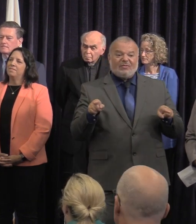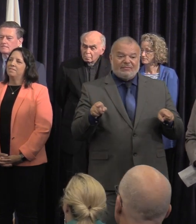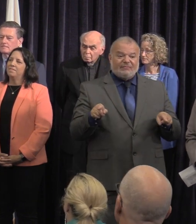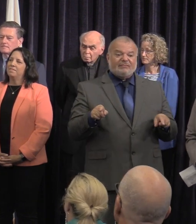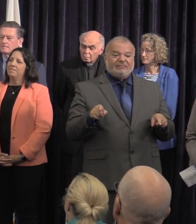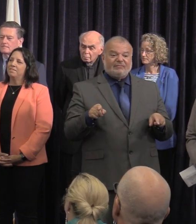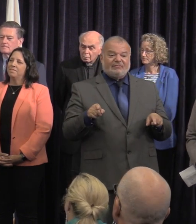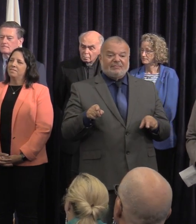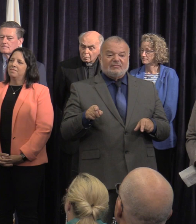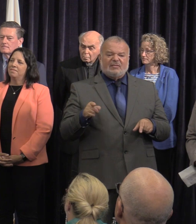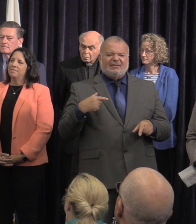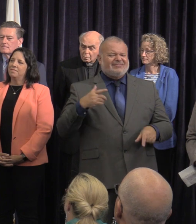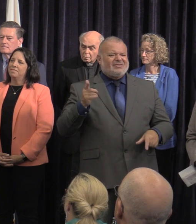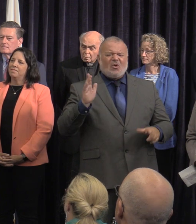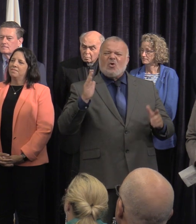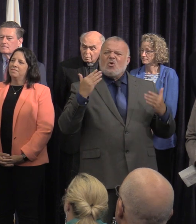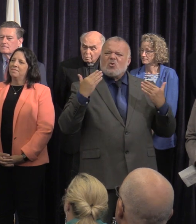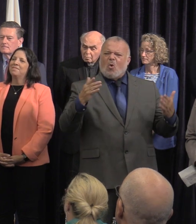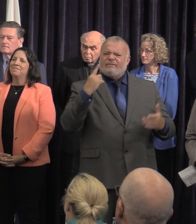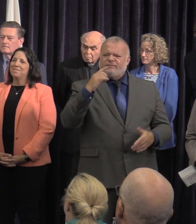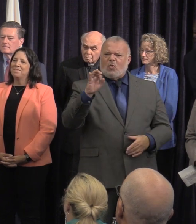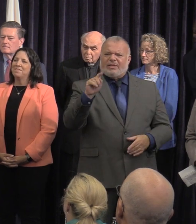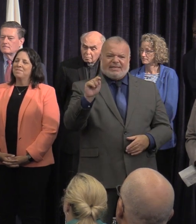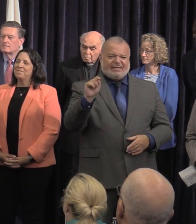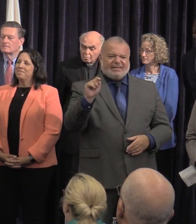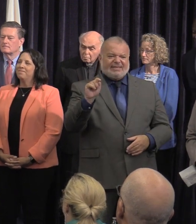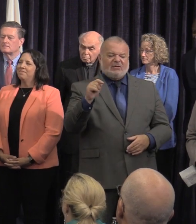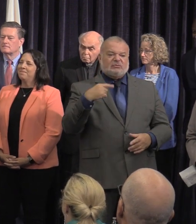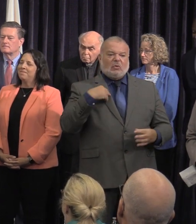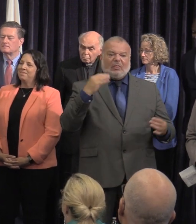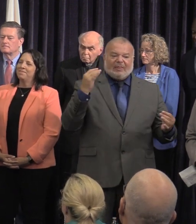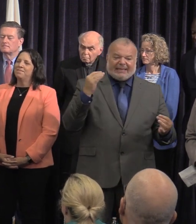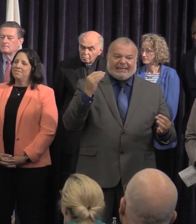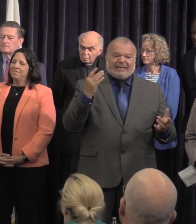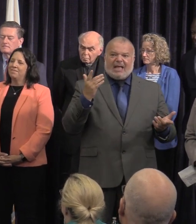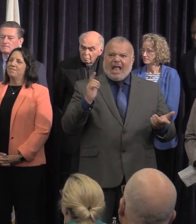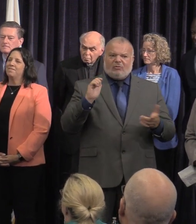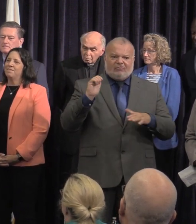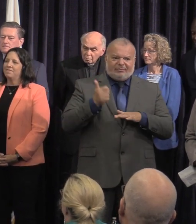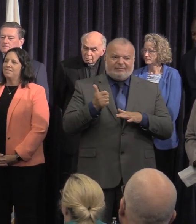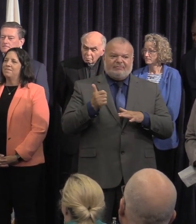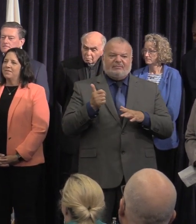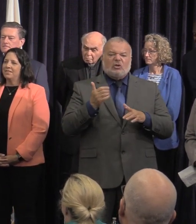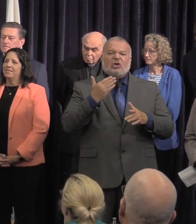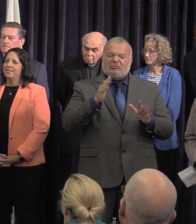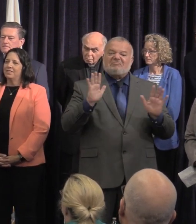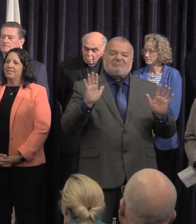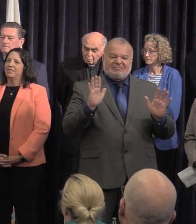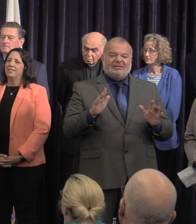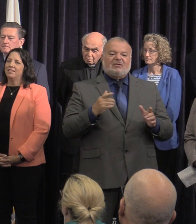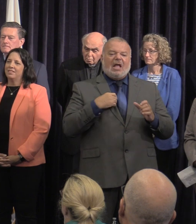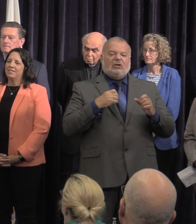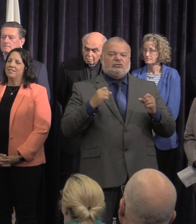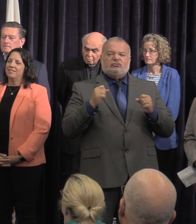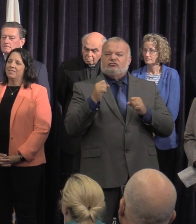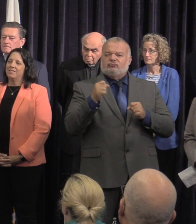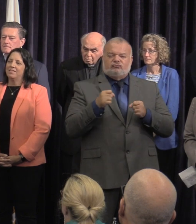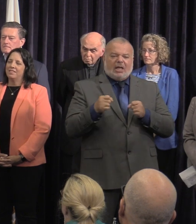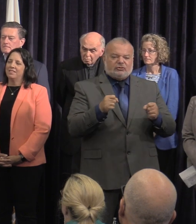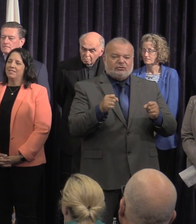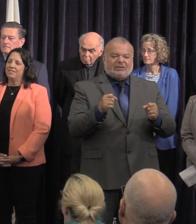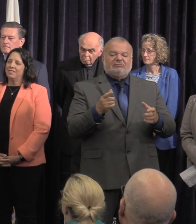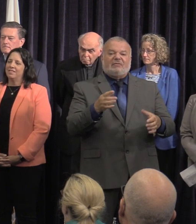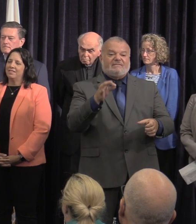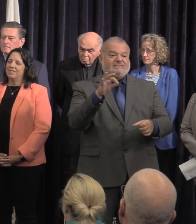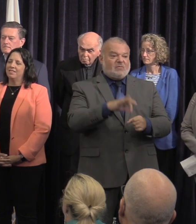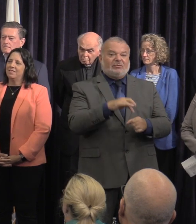enthusiasm and really good logistical thinking, that together on our team helped us decide to say yes. But we didn't give